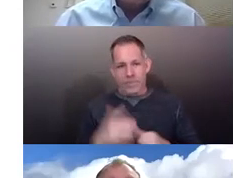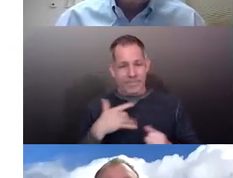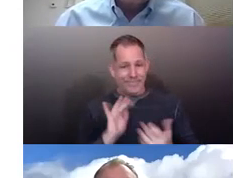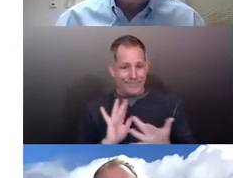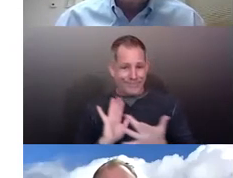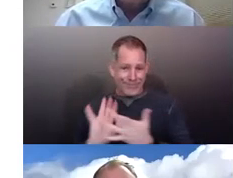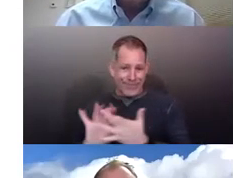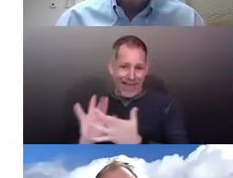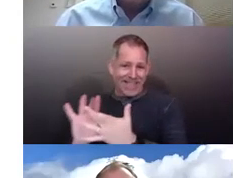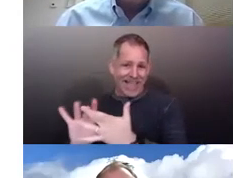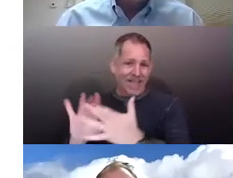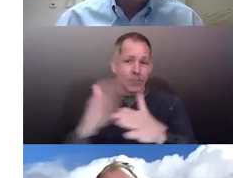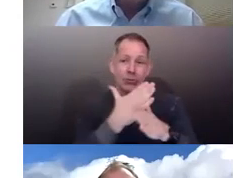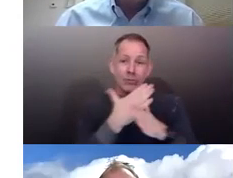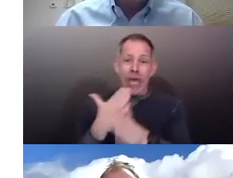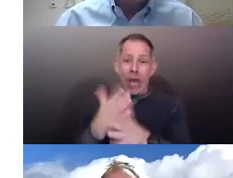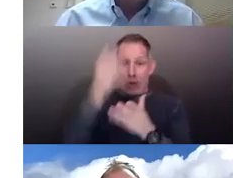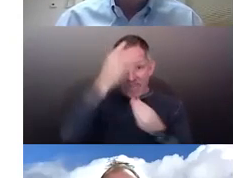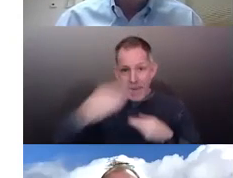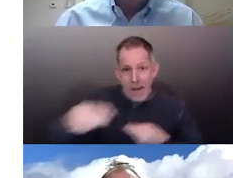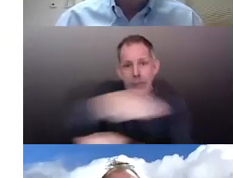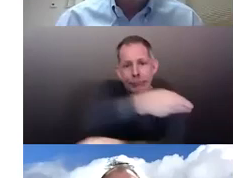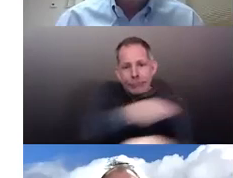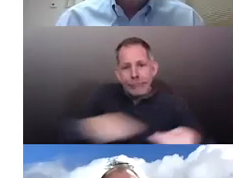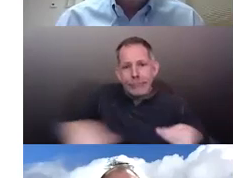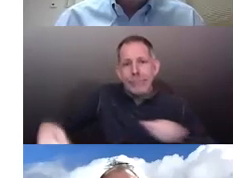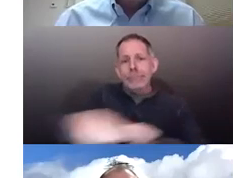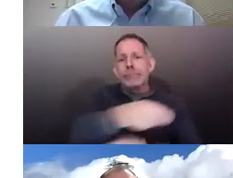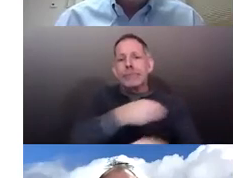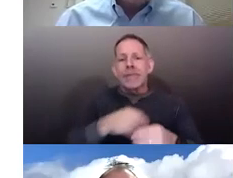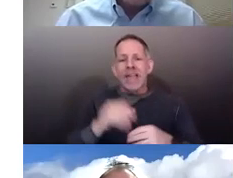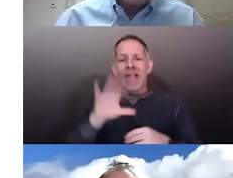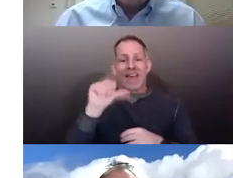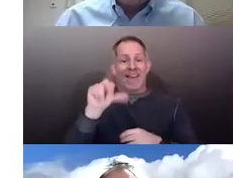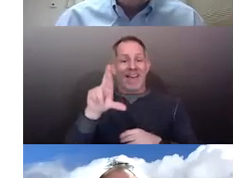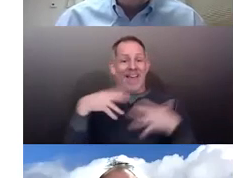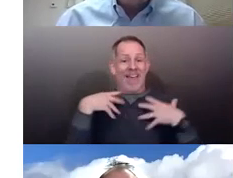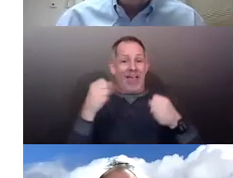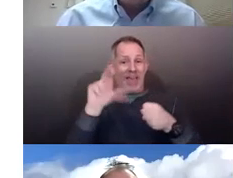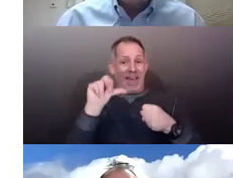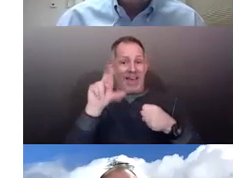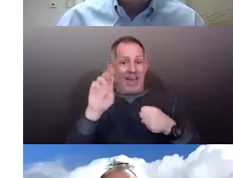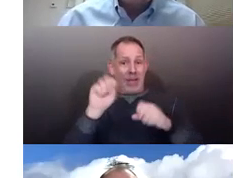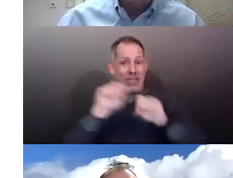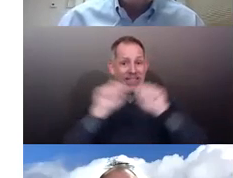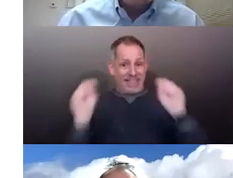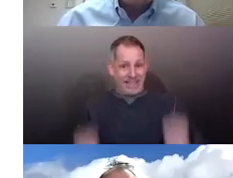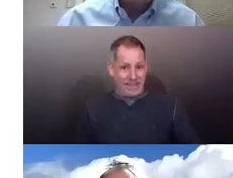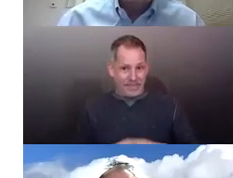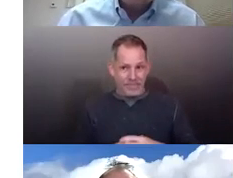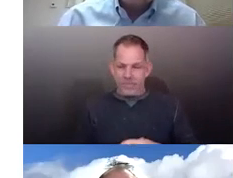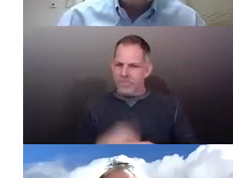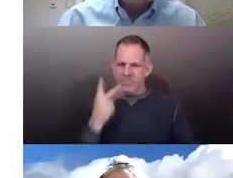information with the healthcare system. So we're maintaining those links because we're